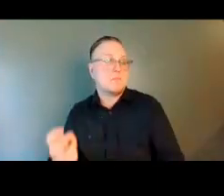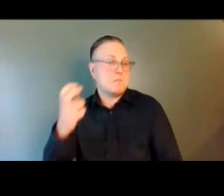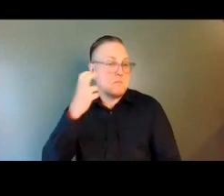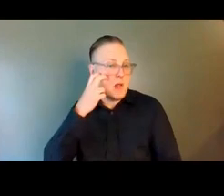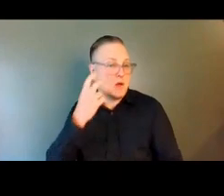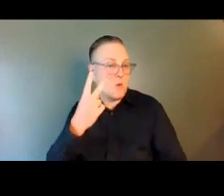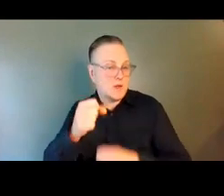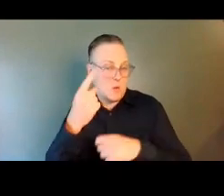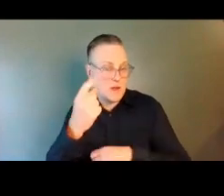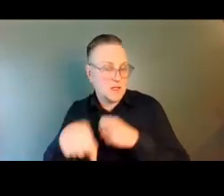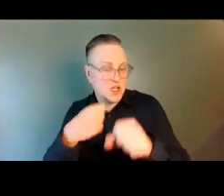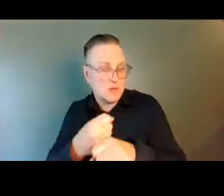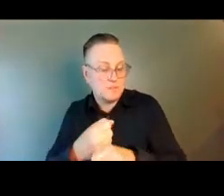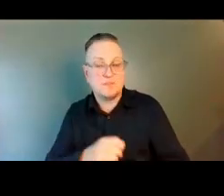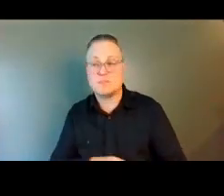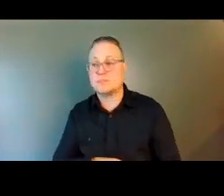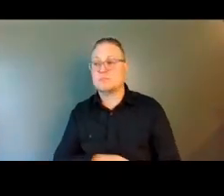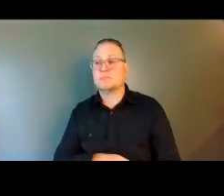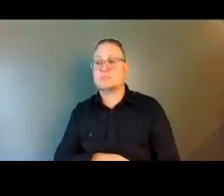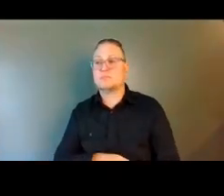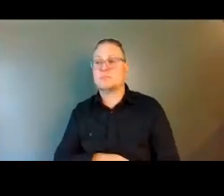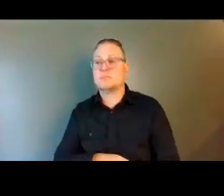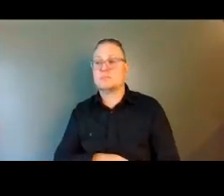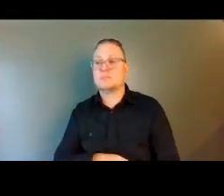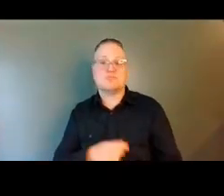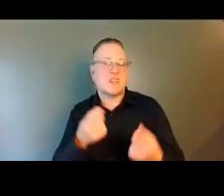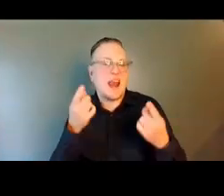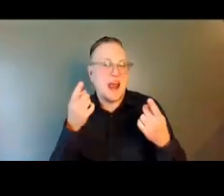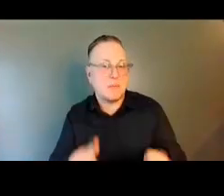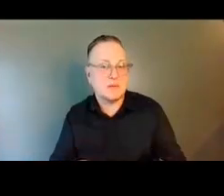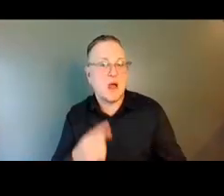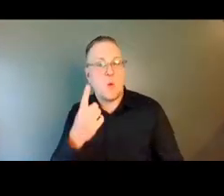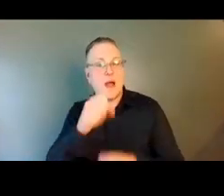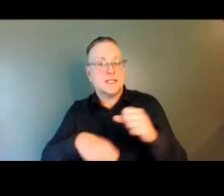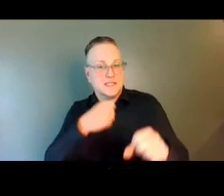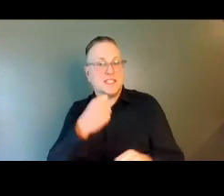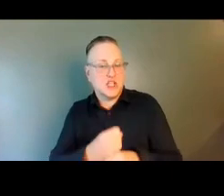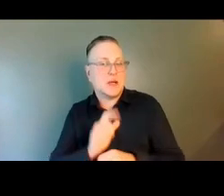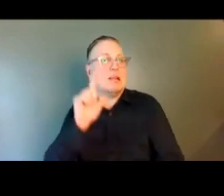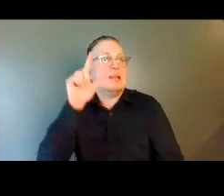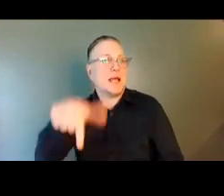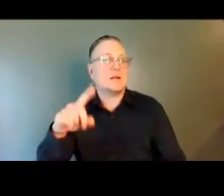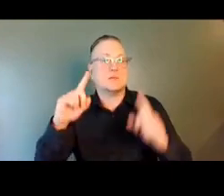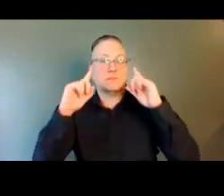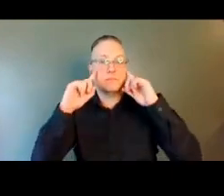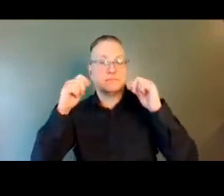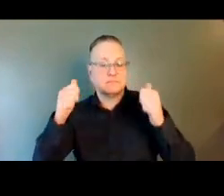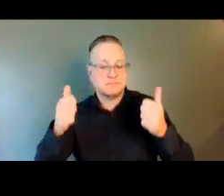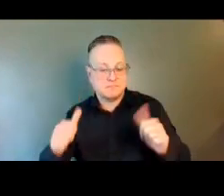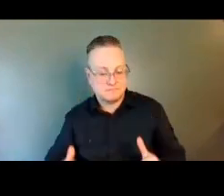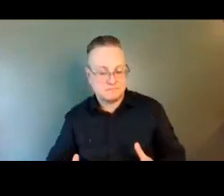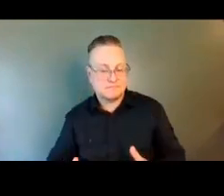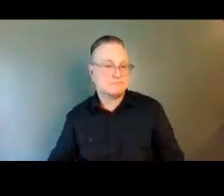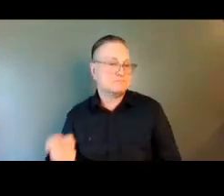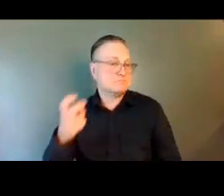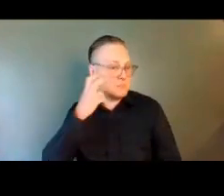I lost my sight. I lost my ability to do my current job, being an RN, a cardiac nurse in a hospital.